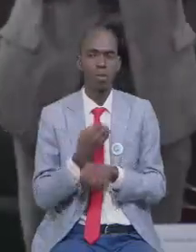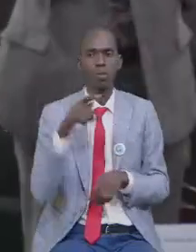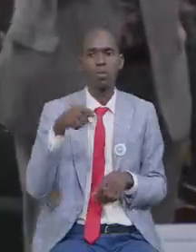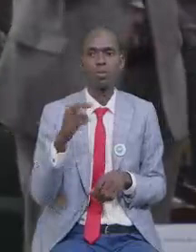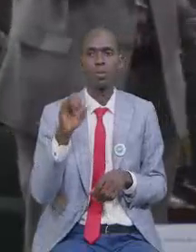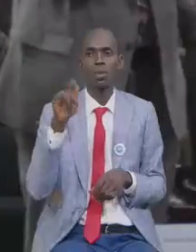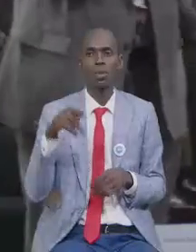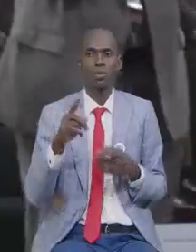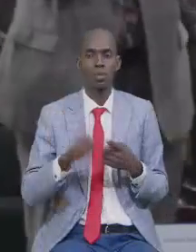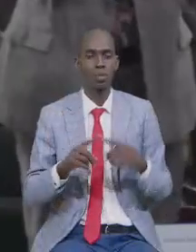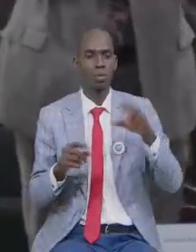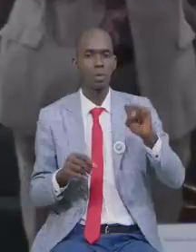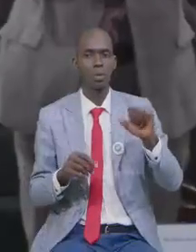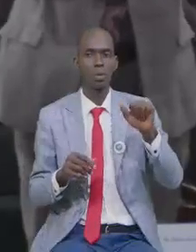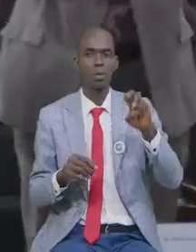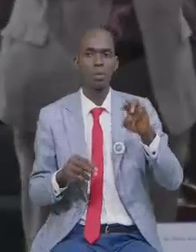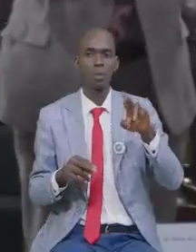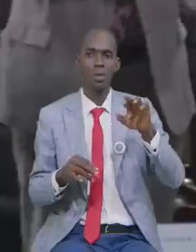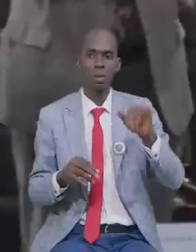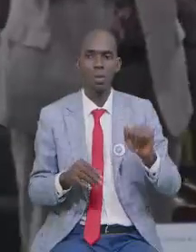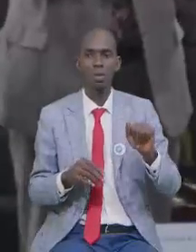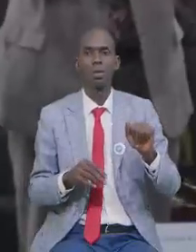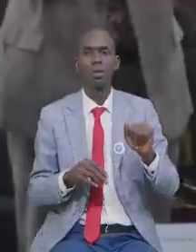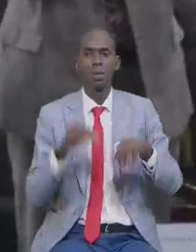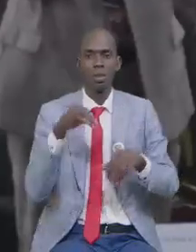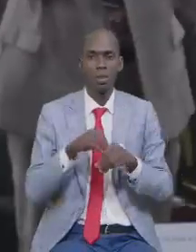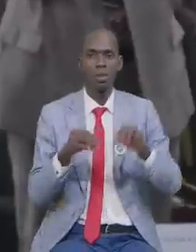In Samaria, he preached Christ,